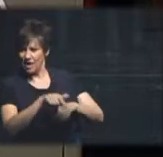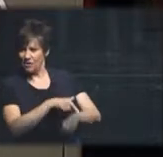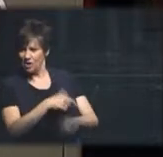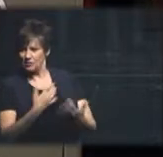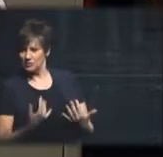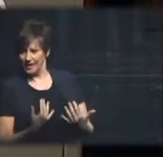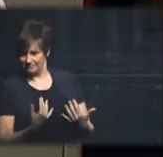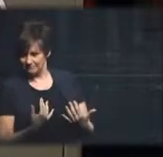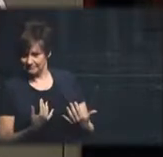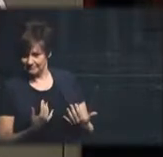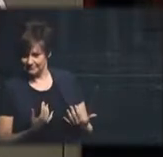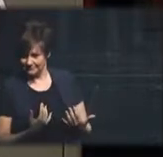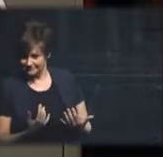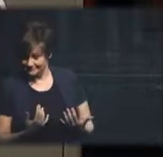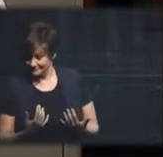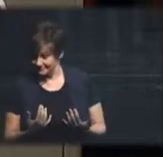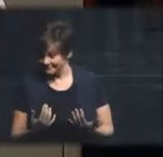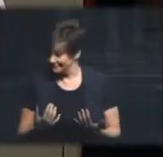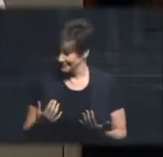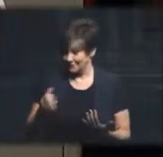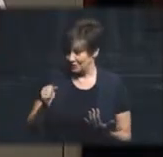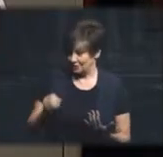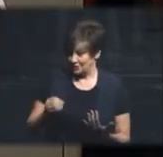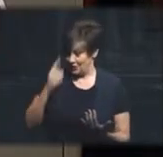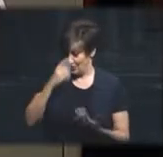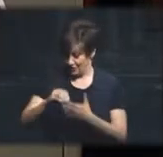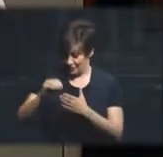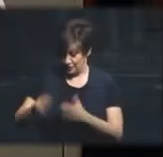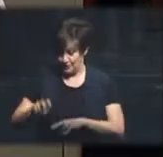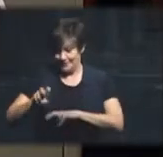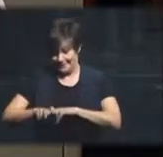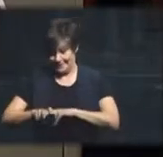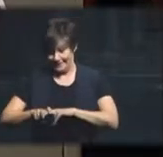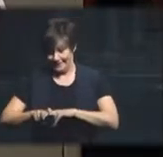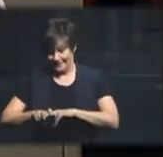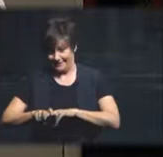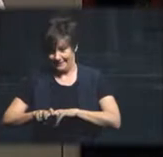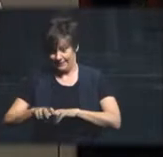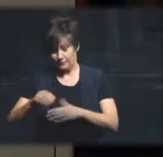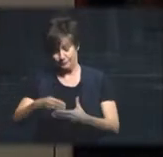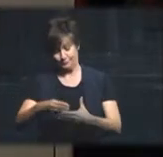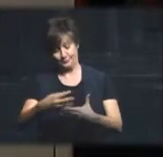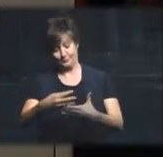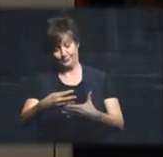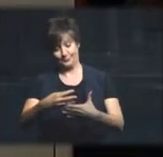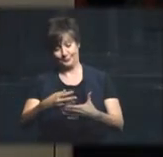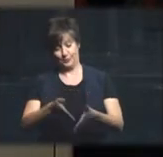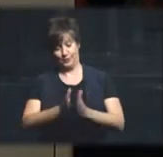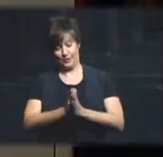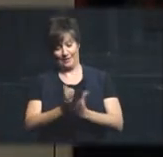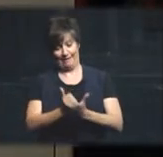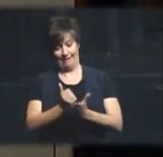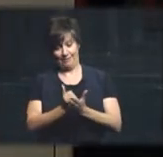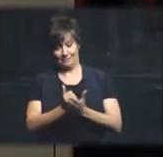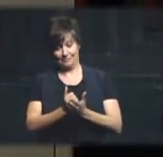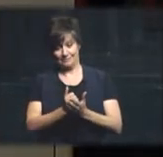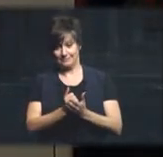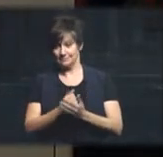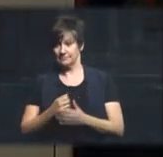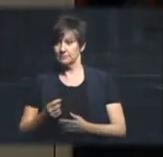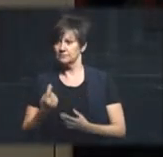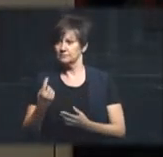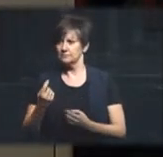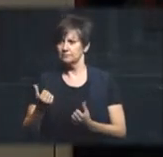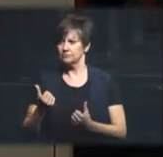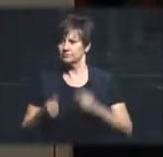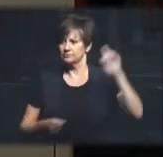take that tutor to arrive. So for the student sitting there, opens up the Learning Commons app, requests help, somebody comes up and sits next